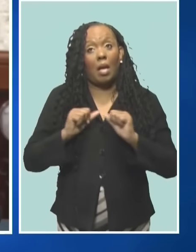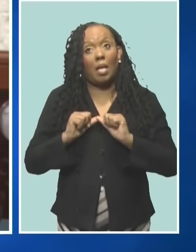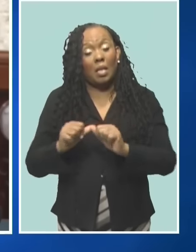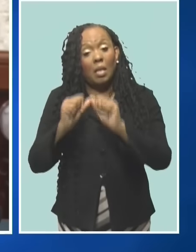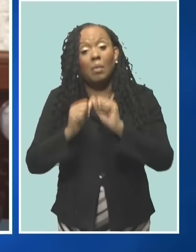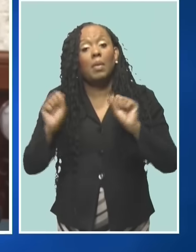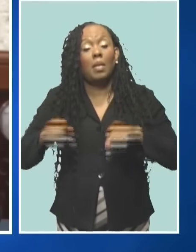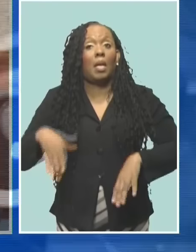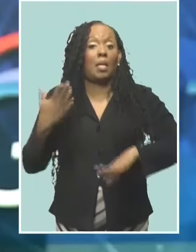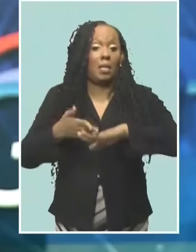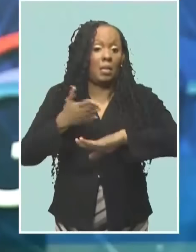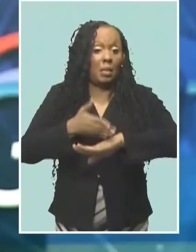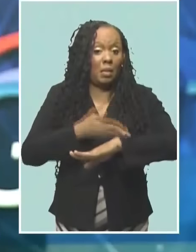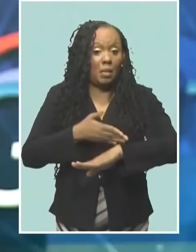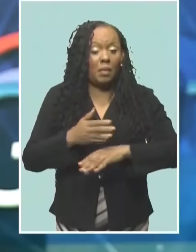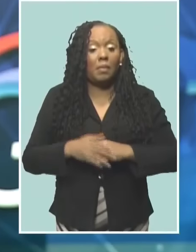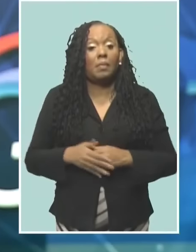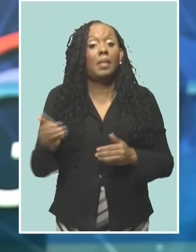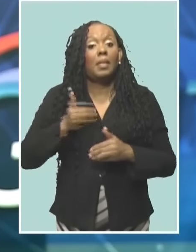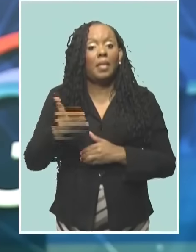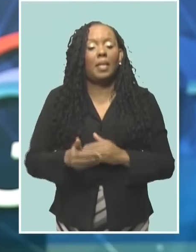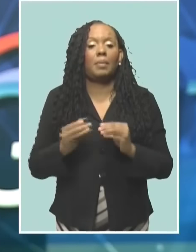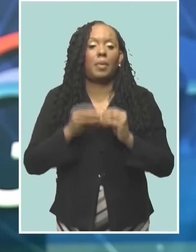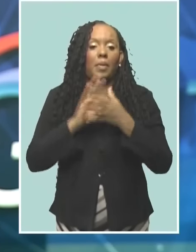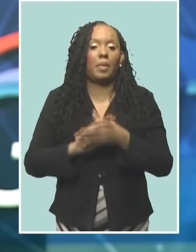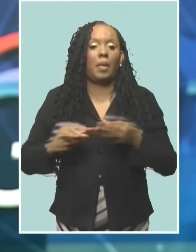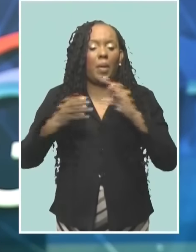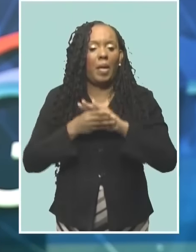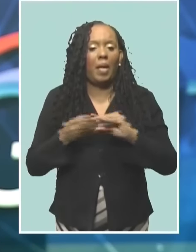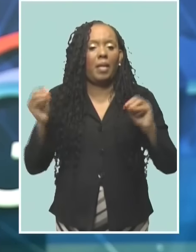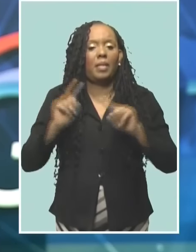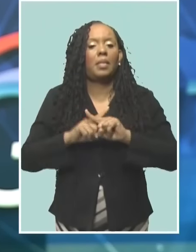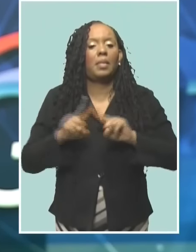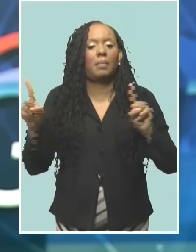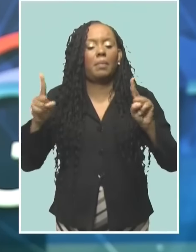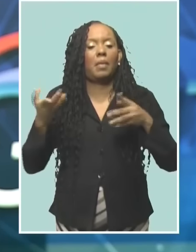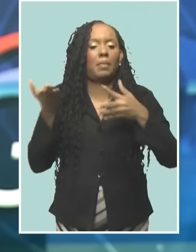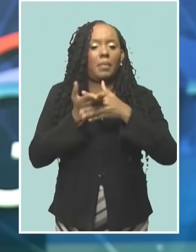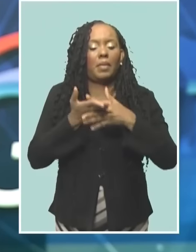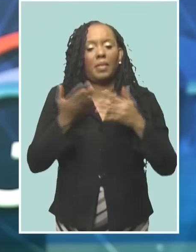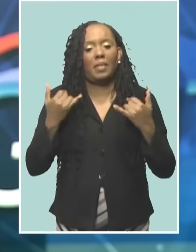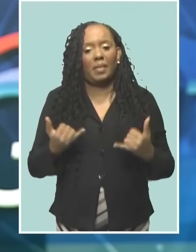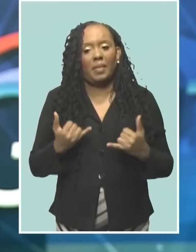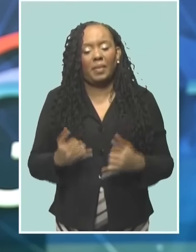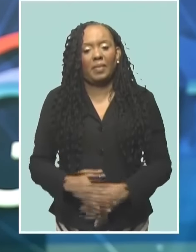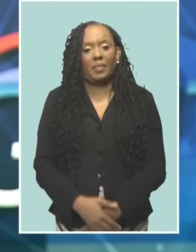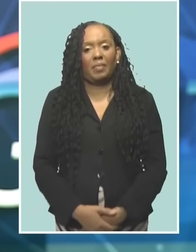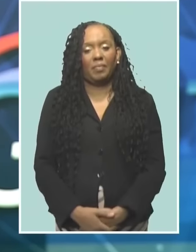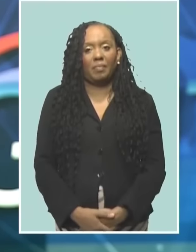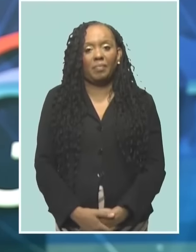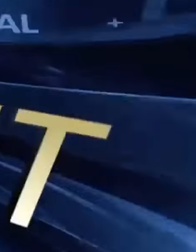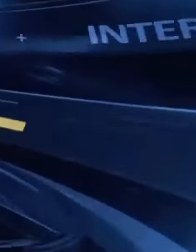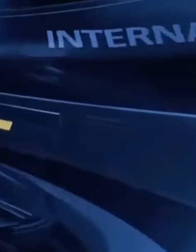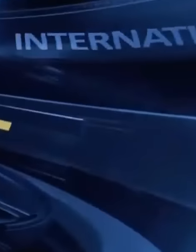do better. Coming up, international investors invited to do business in Barbados.